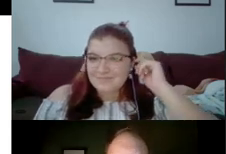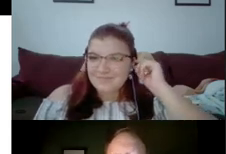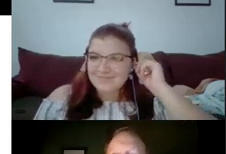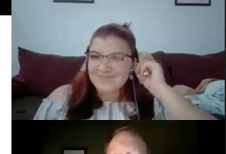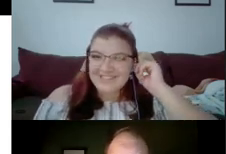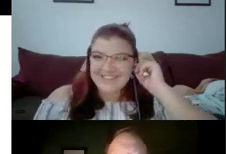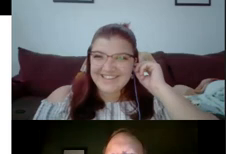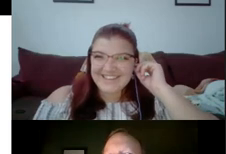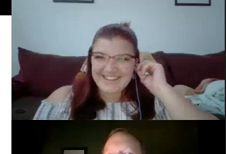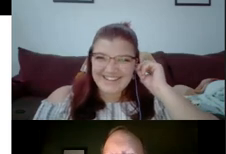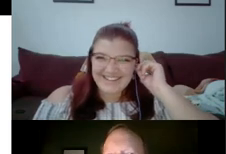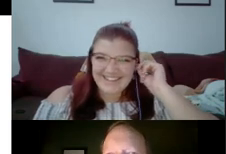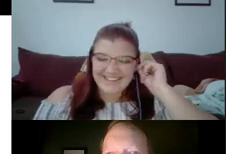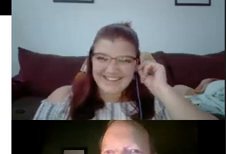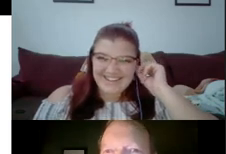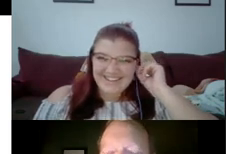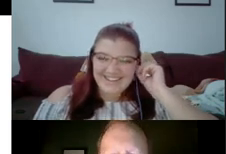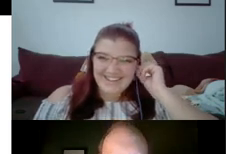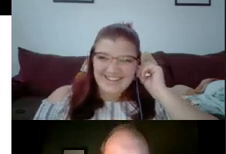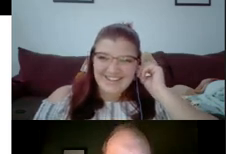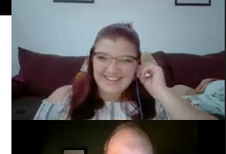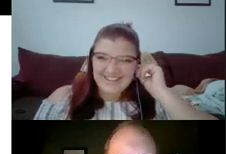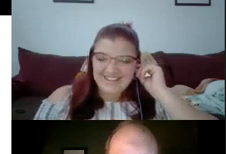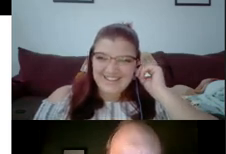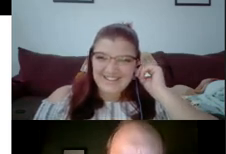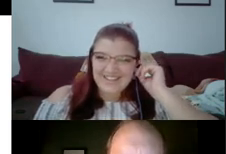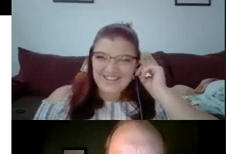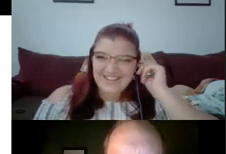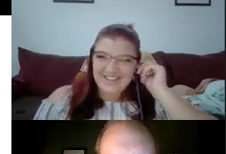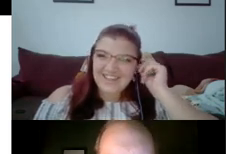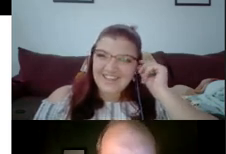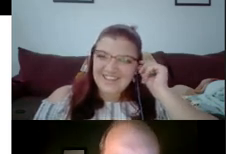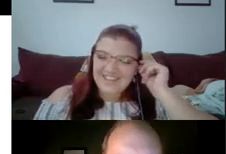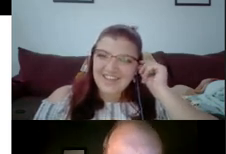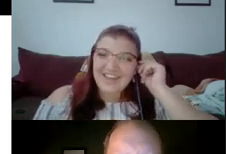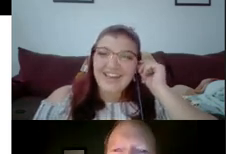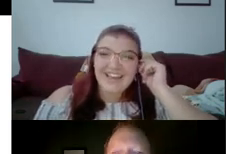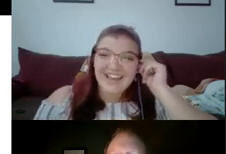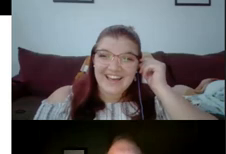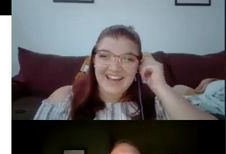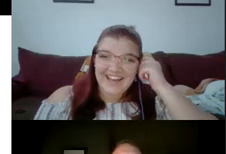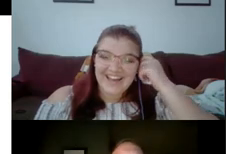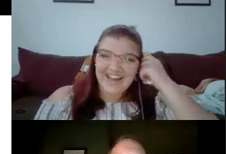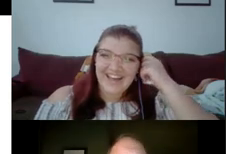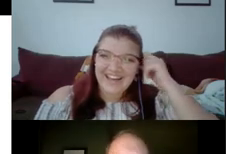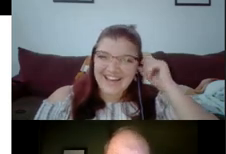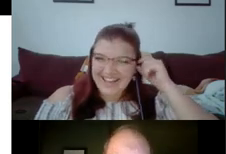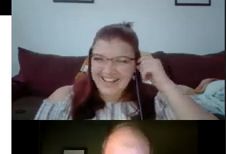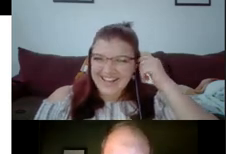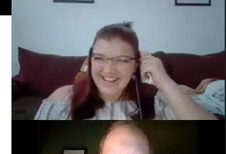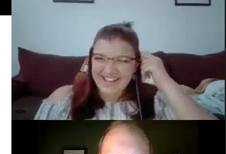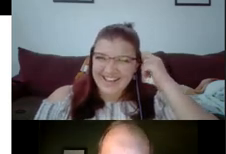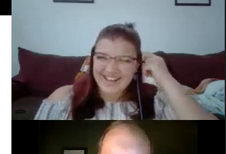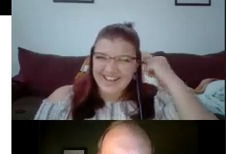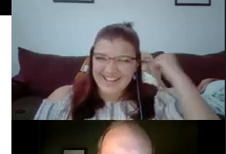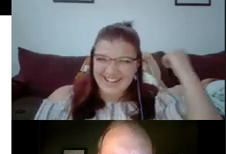bottle of whiskey, you got something. Now all I get is one of those little bloody stickers that I voted. Oh, well. At any rate, we'd had the